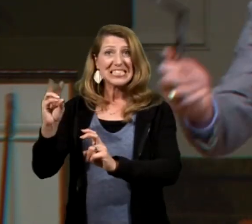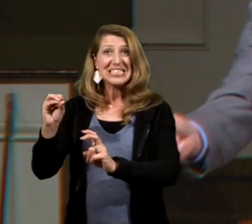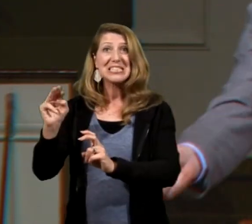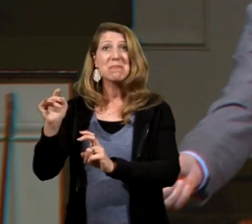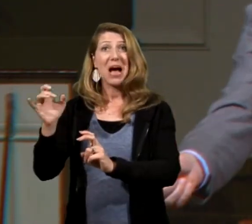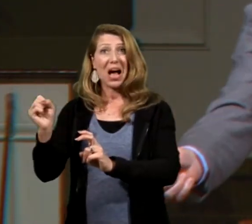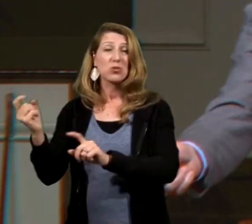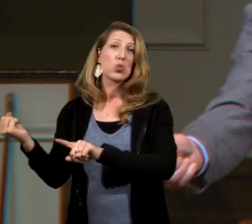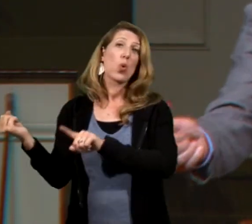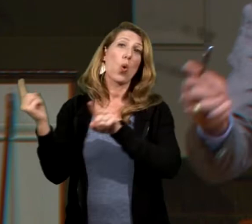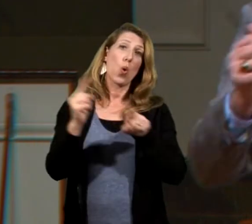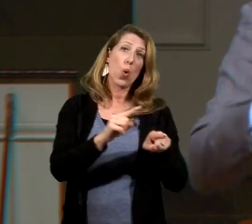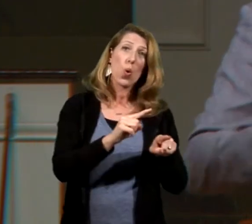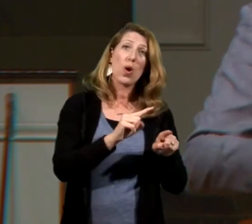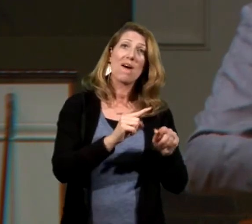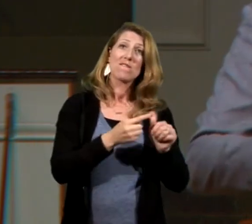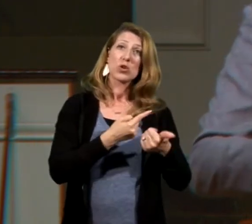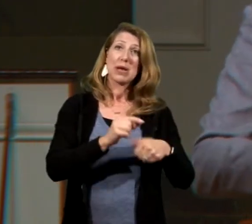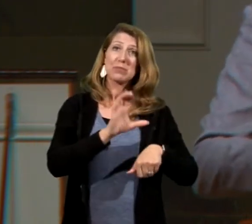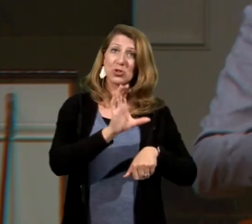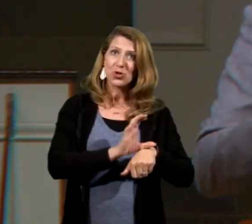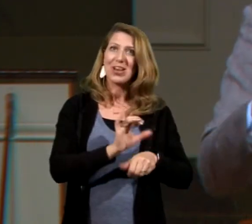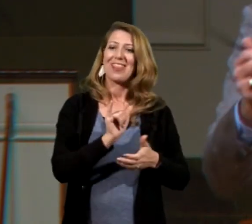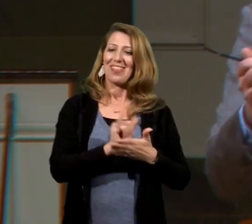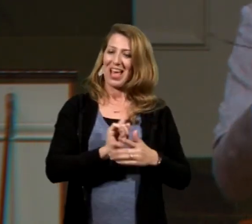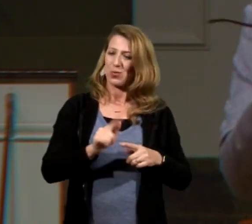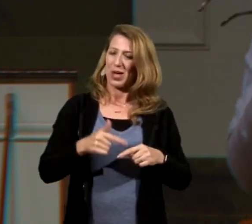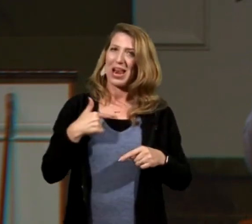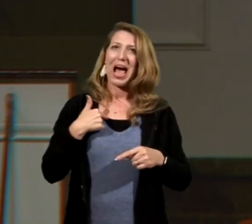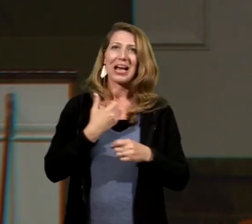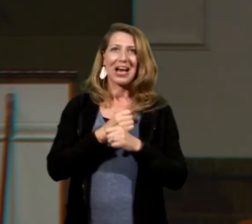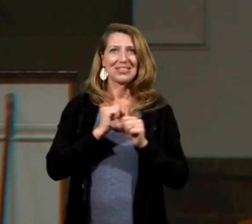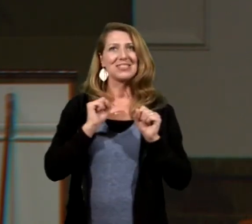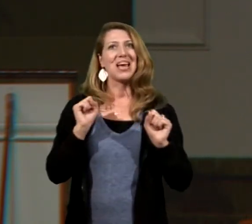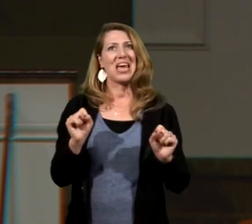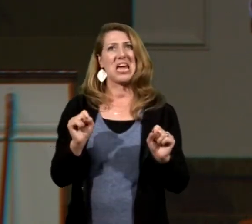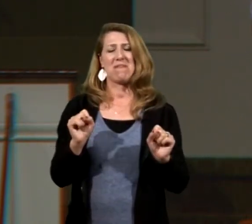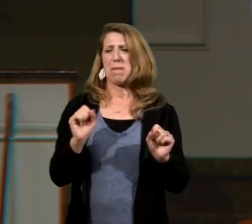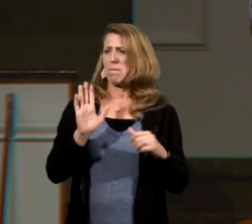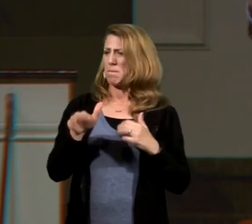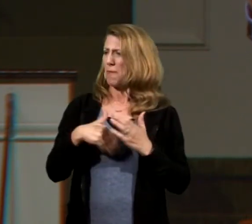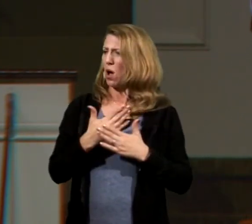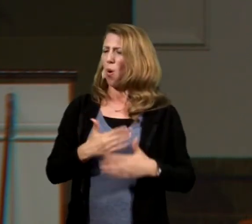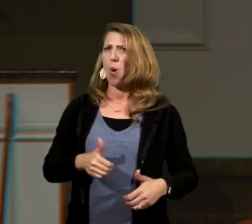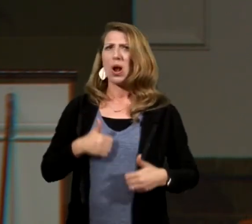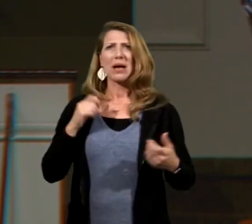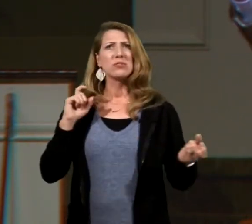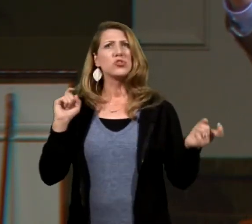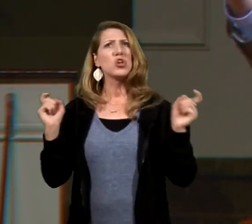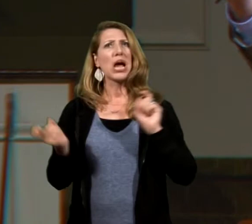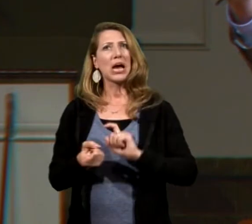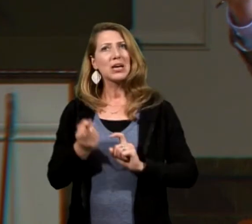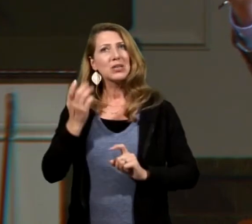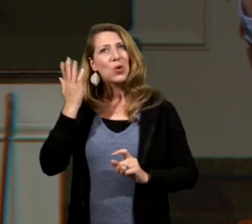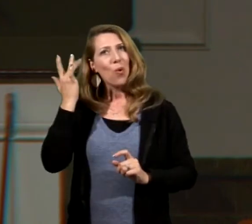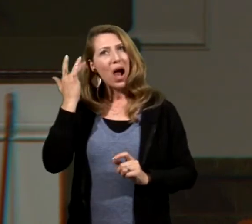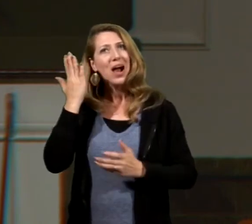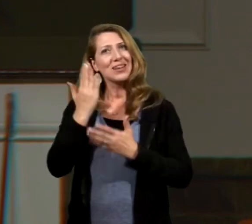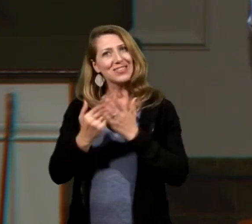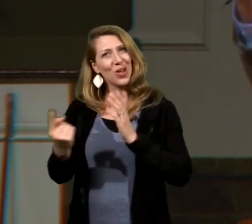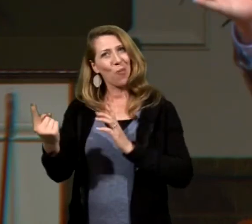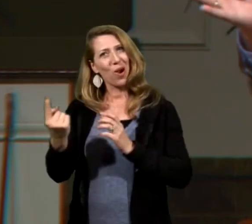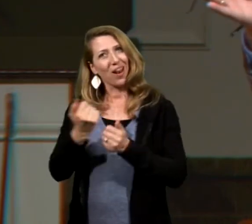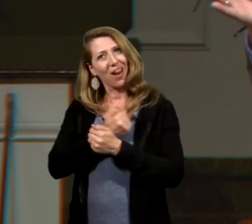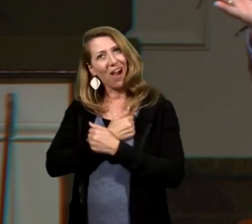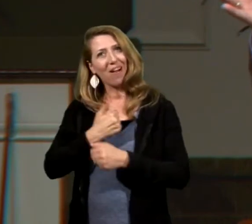take me to First Baptist Church. It was then I got saved. It was then when the trajectory of my life changed drastically because somebody loved me when